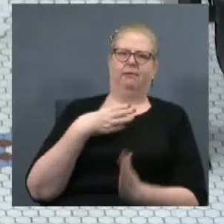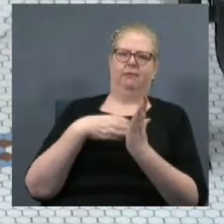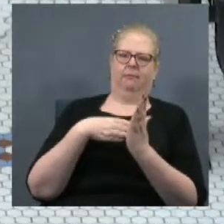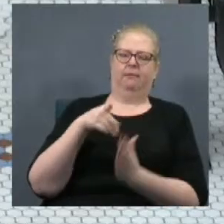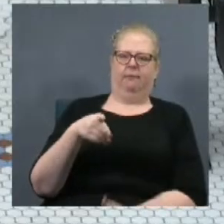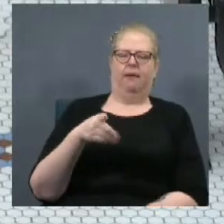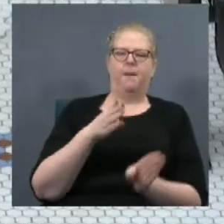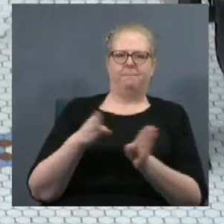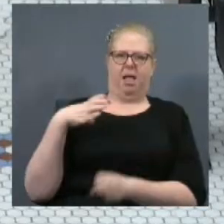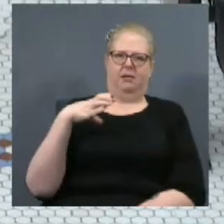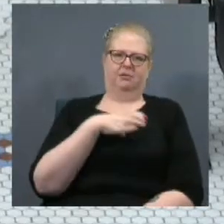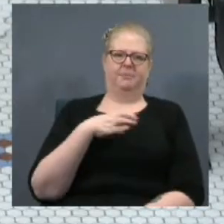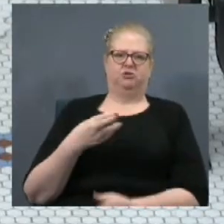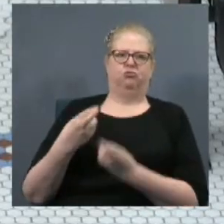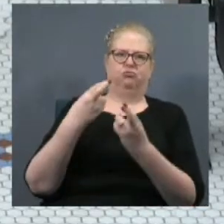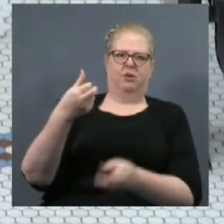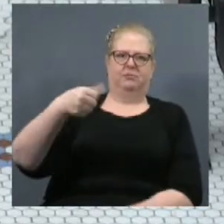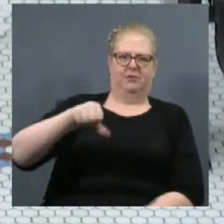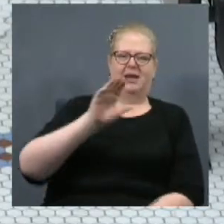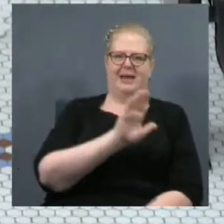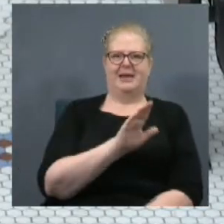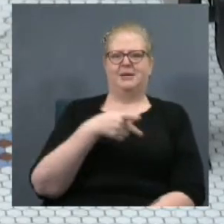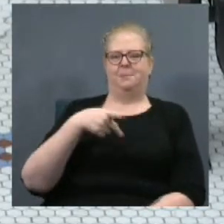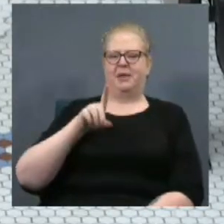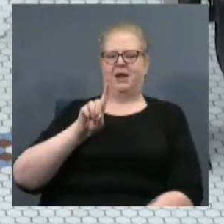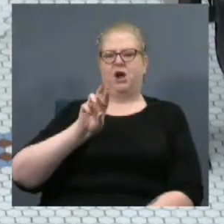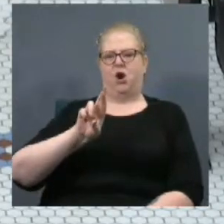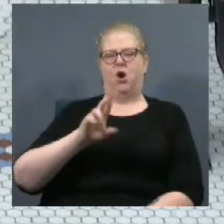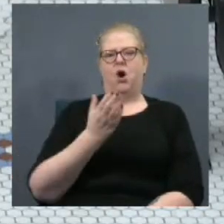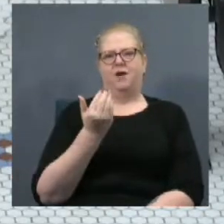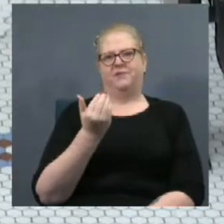denial of his PDR that is located at